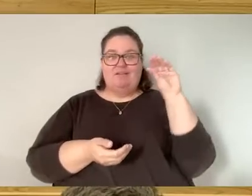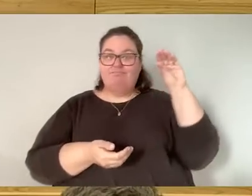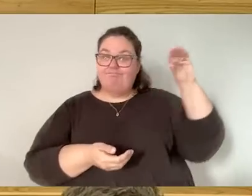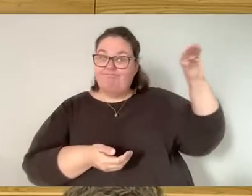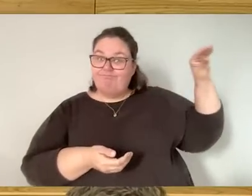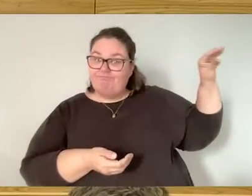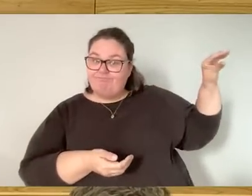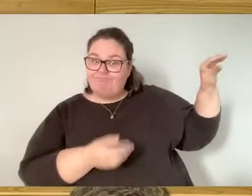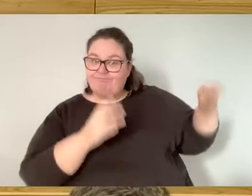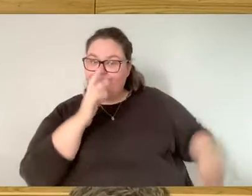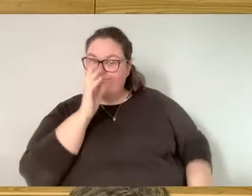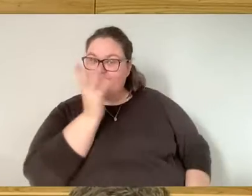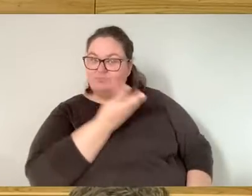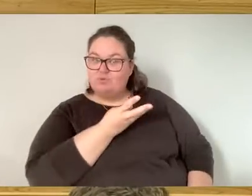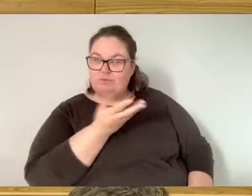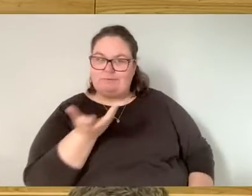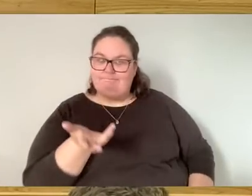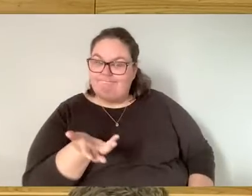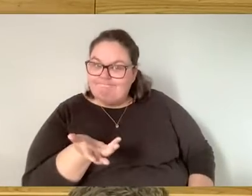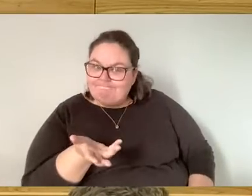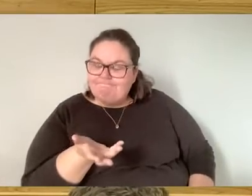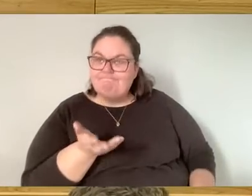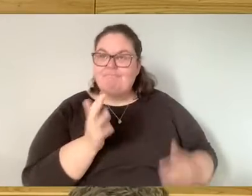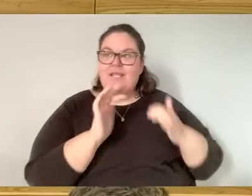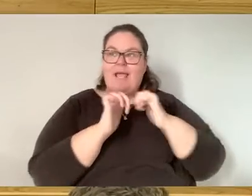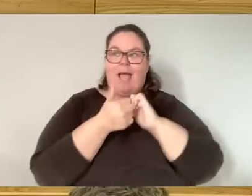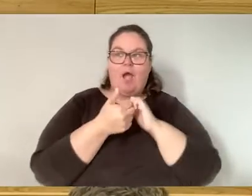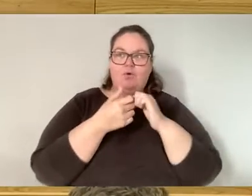Is there going to be, let's say, for example, a number of,